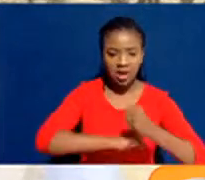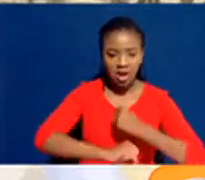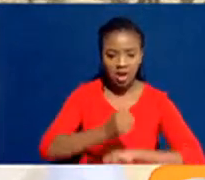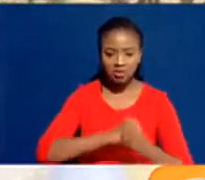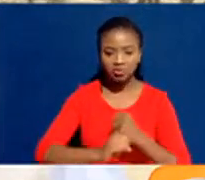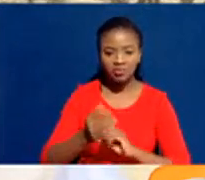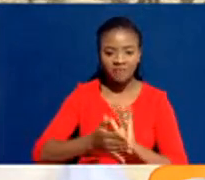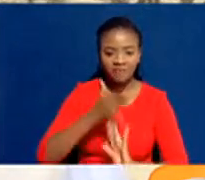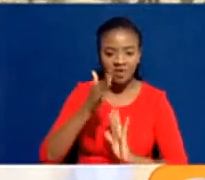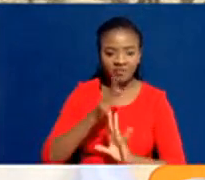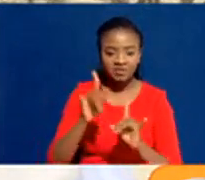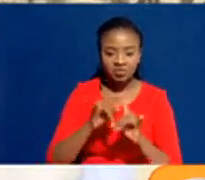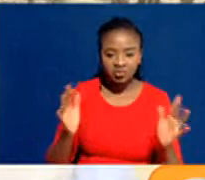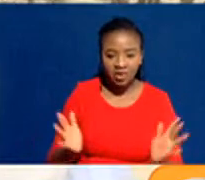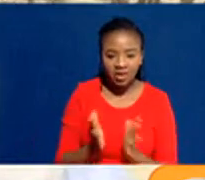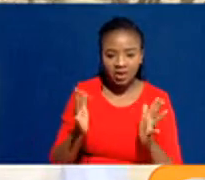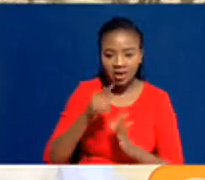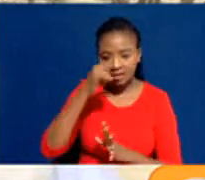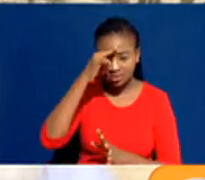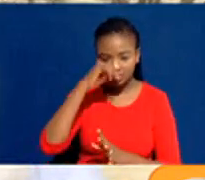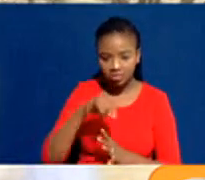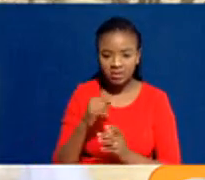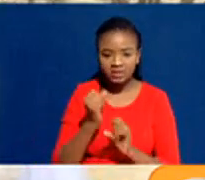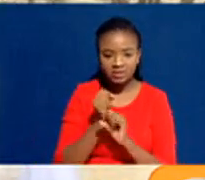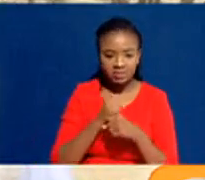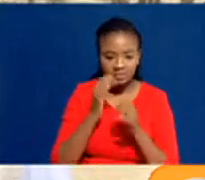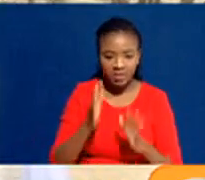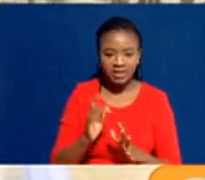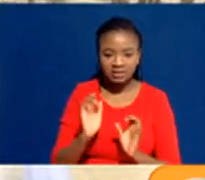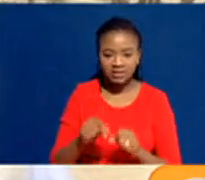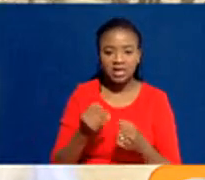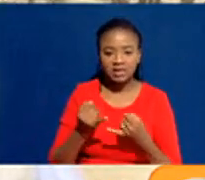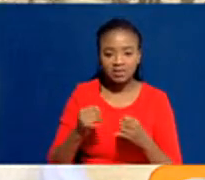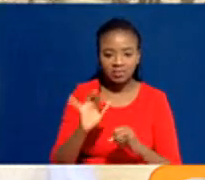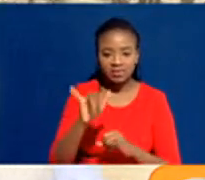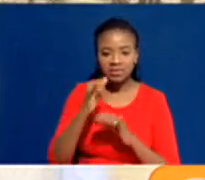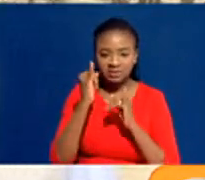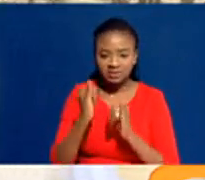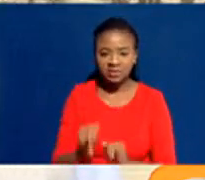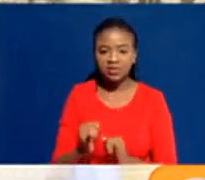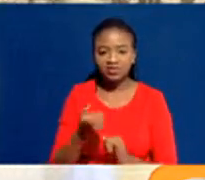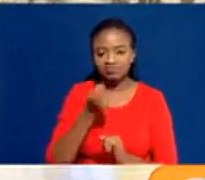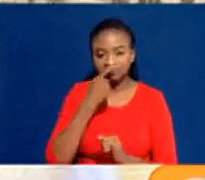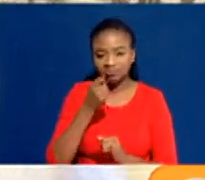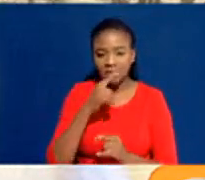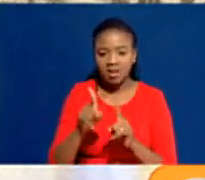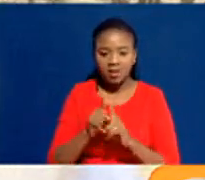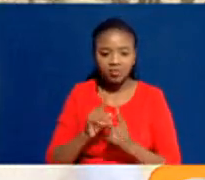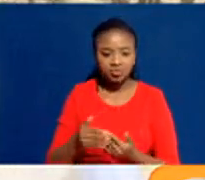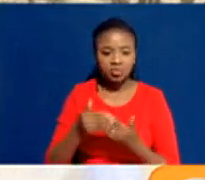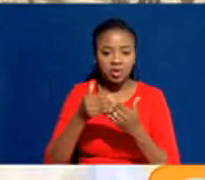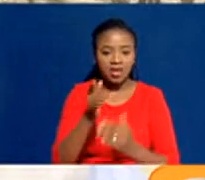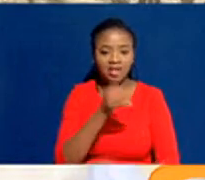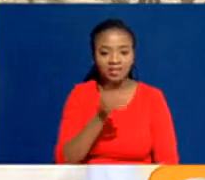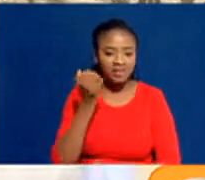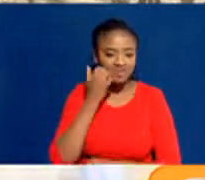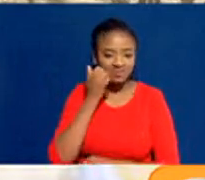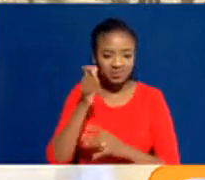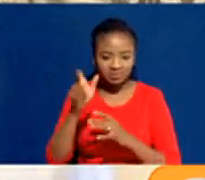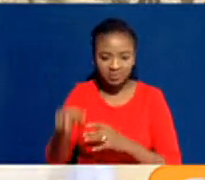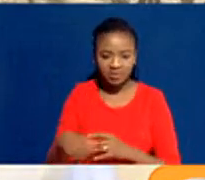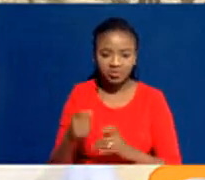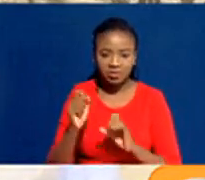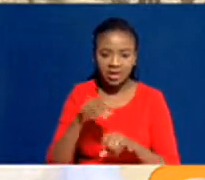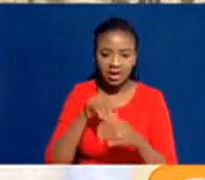advocate for the policymakers to incorporate and mainstream this new treatment into the treatment guidelines so that the patients can be able to access the